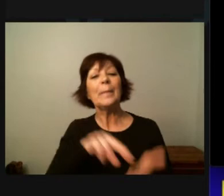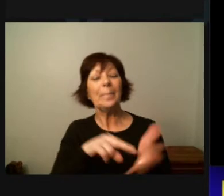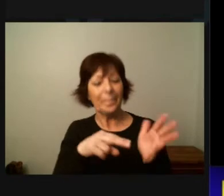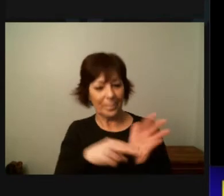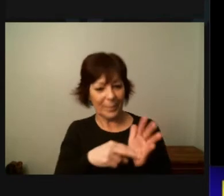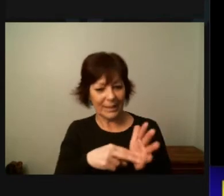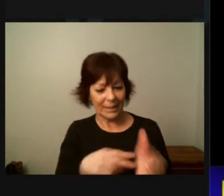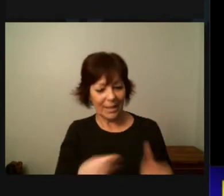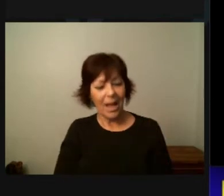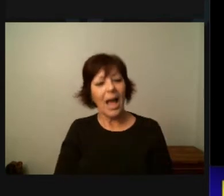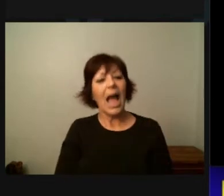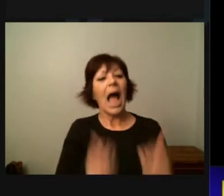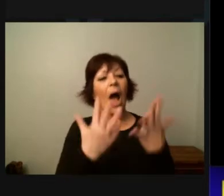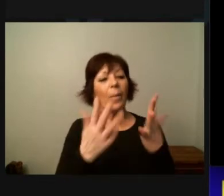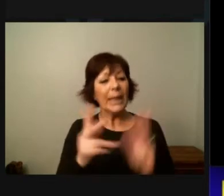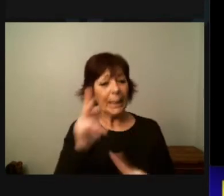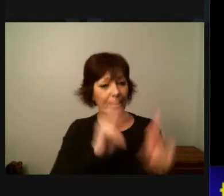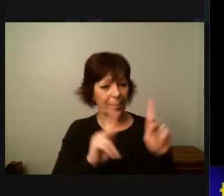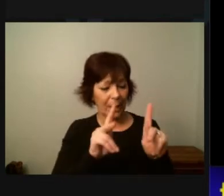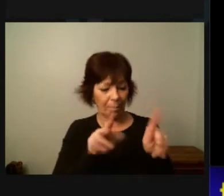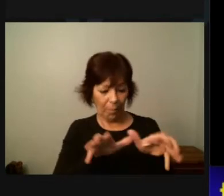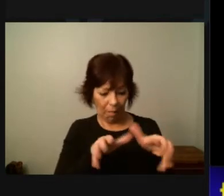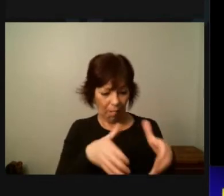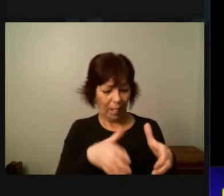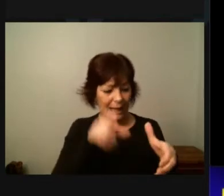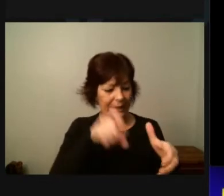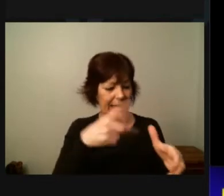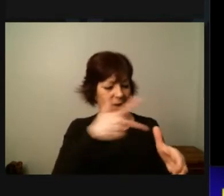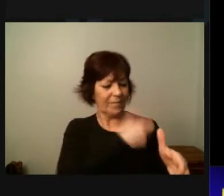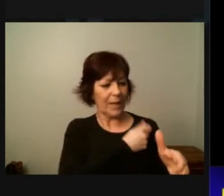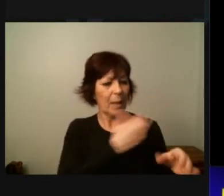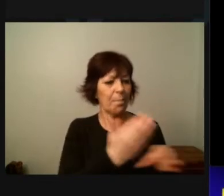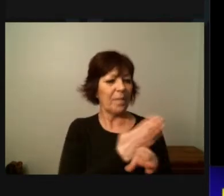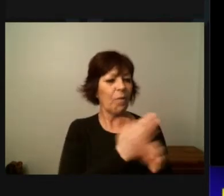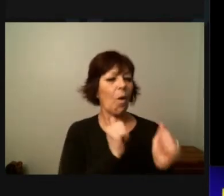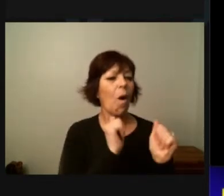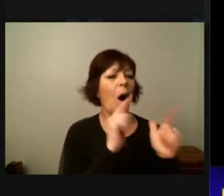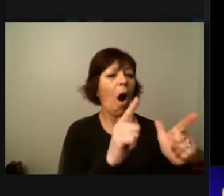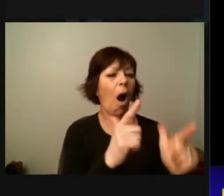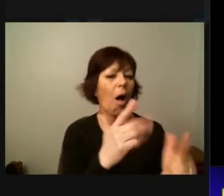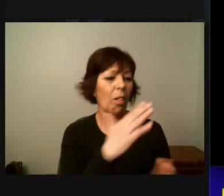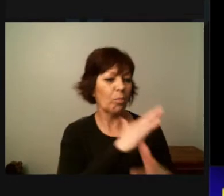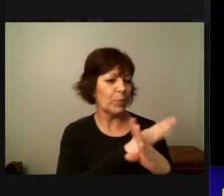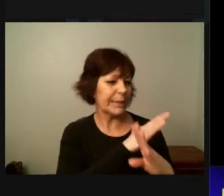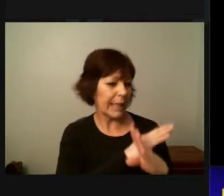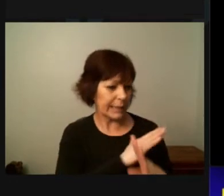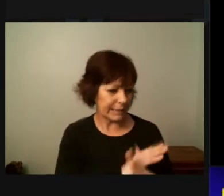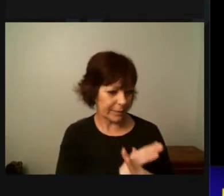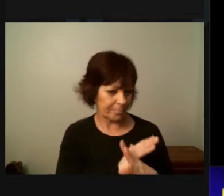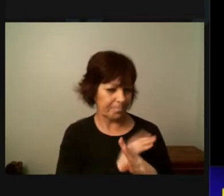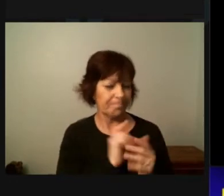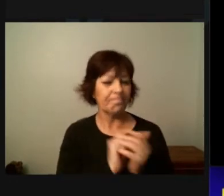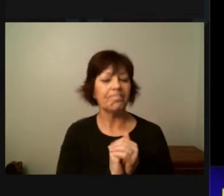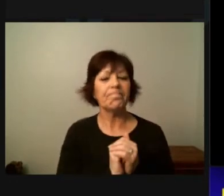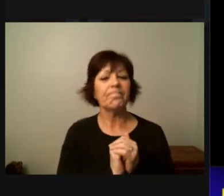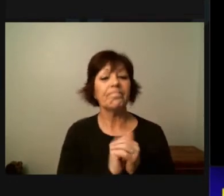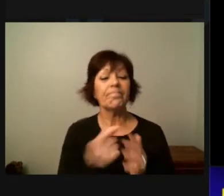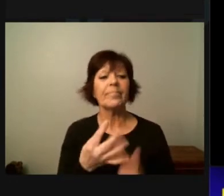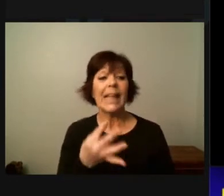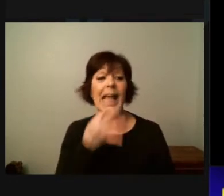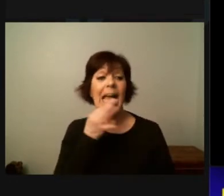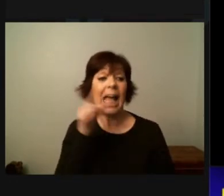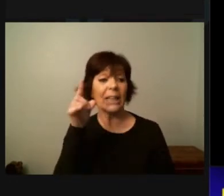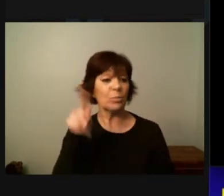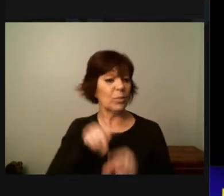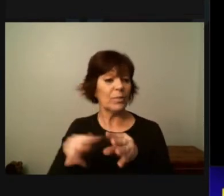how many people need to get the vaccine before we are all protected? And again, the experts don't